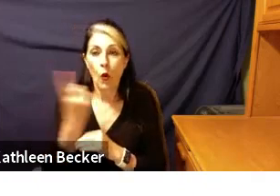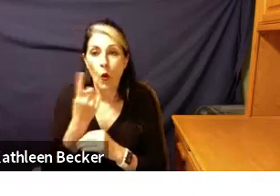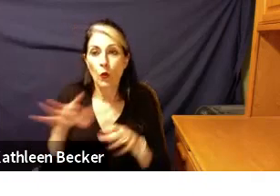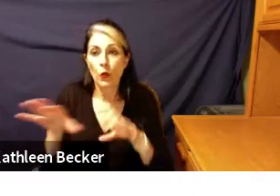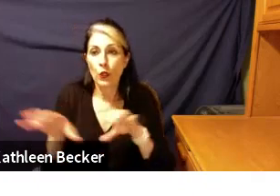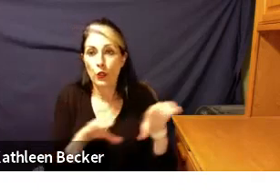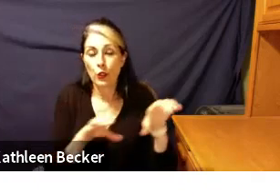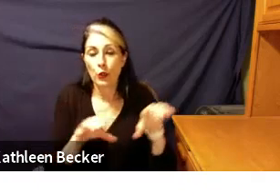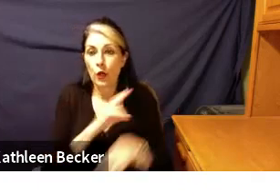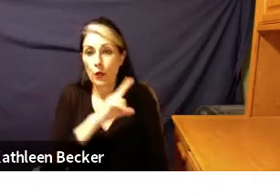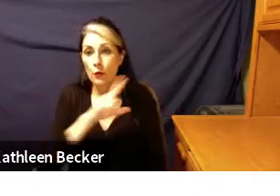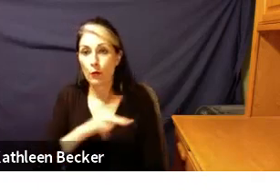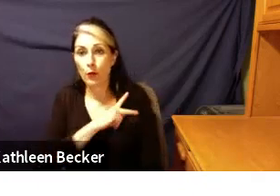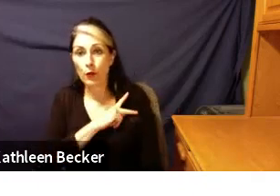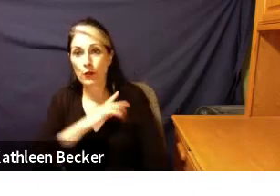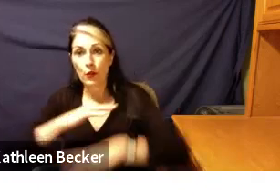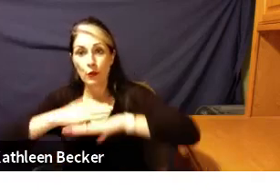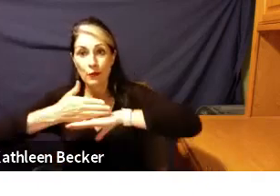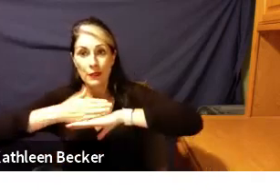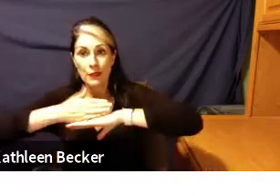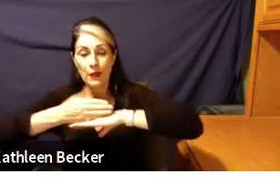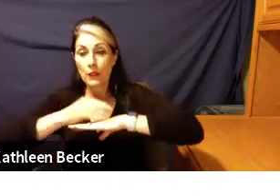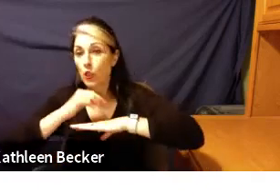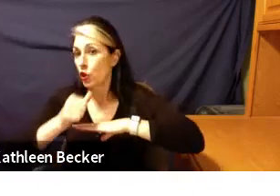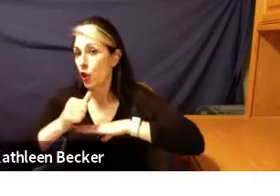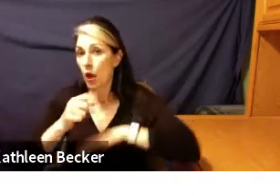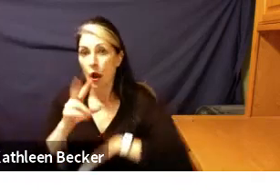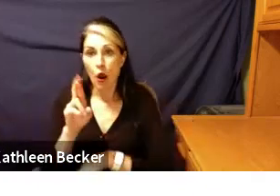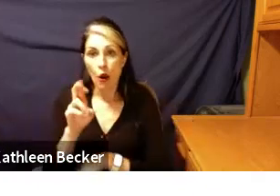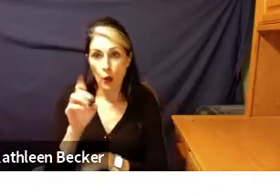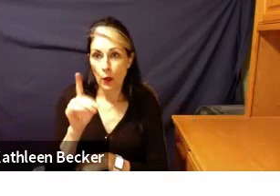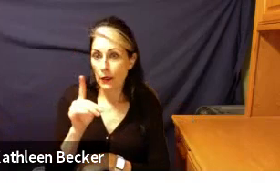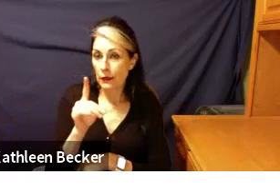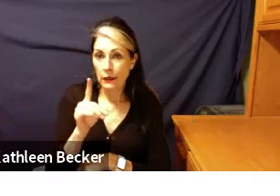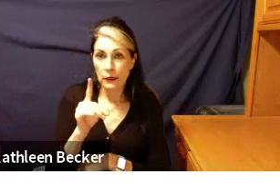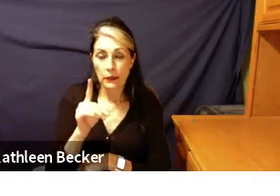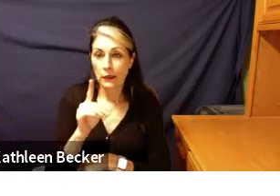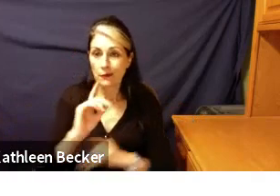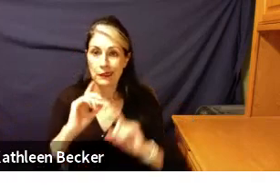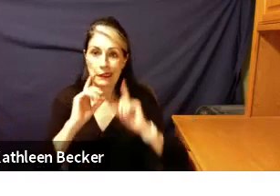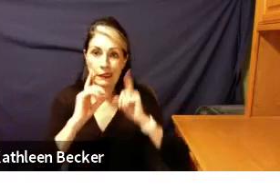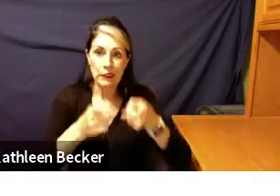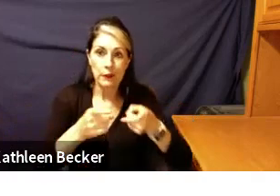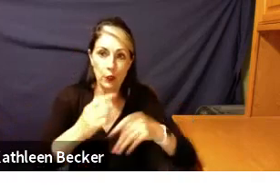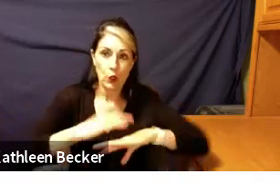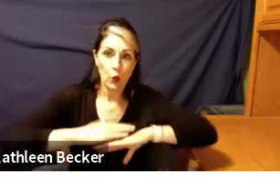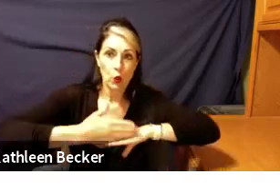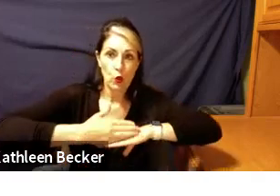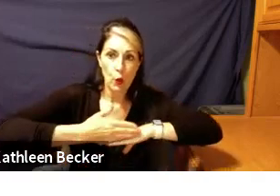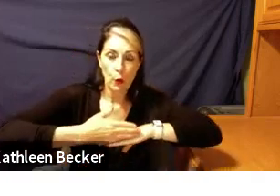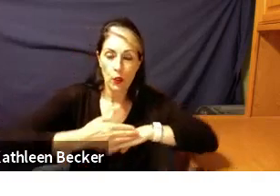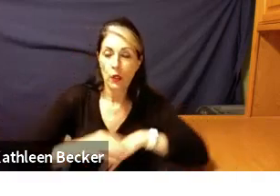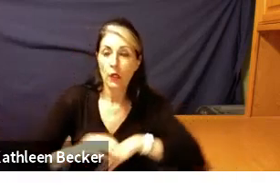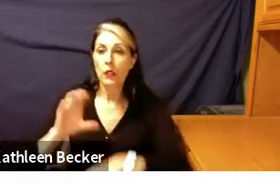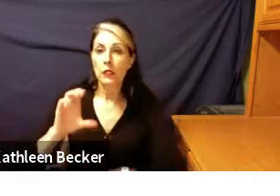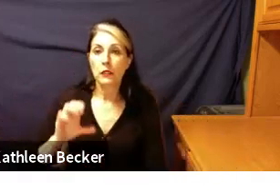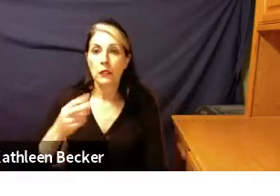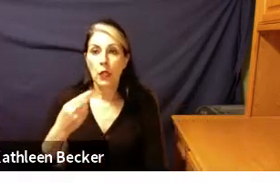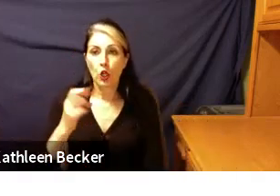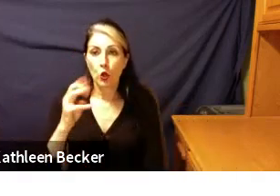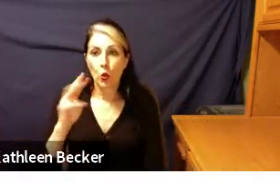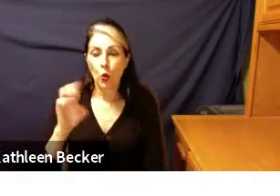done on a personal device, not an RUSD issued Chromebook. So on their Chromebook, it